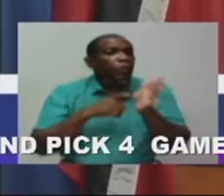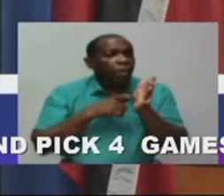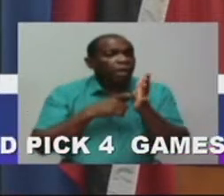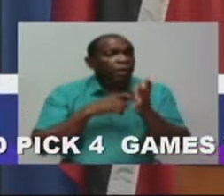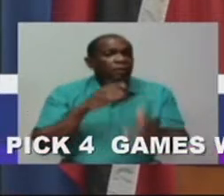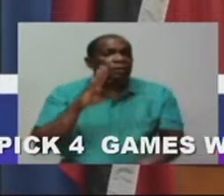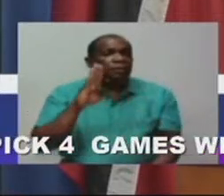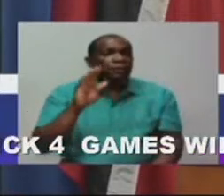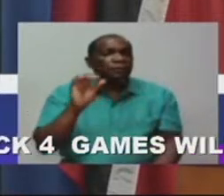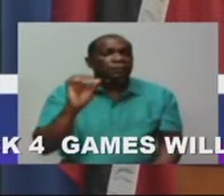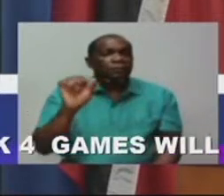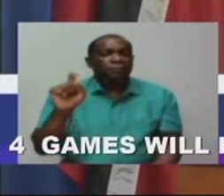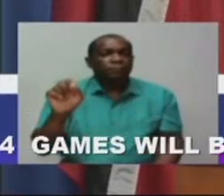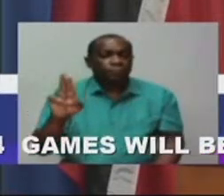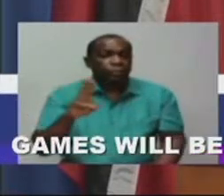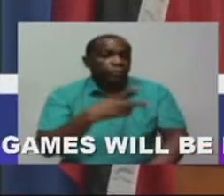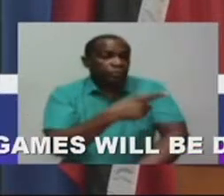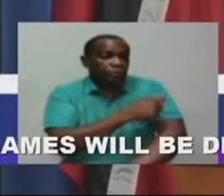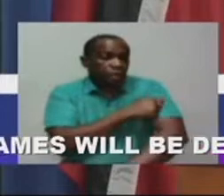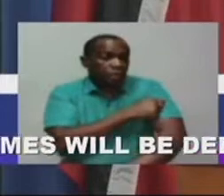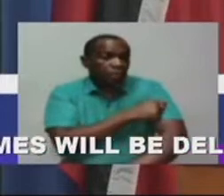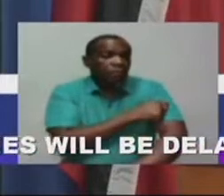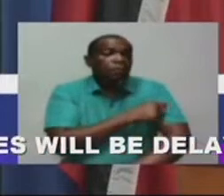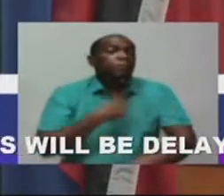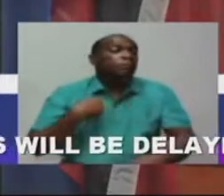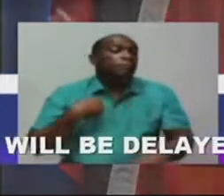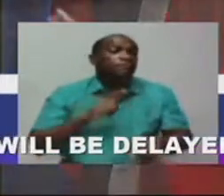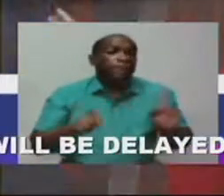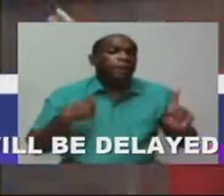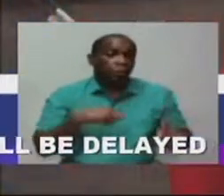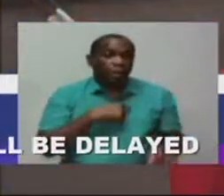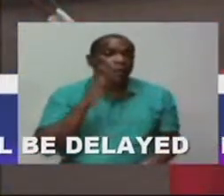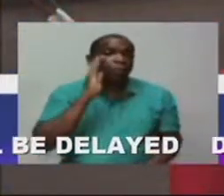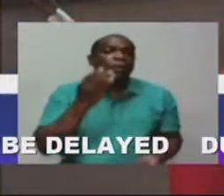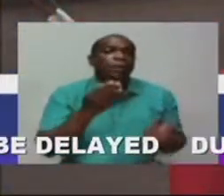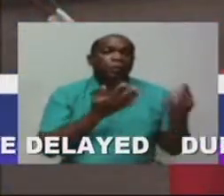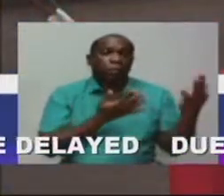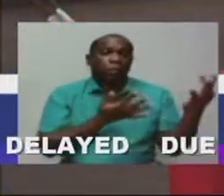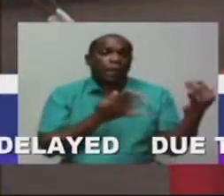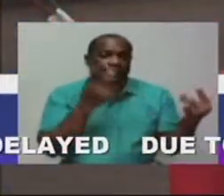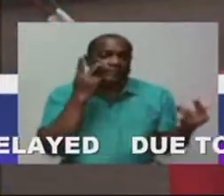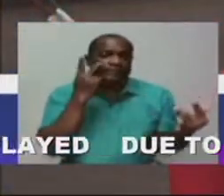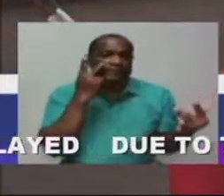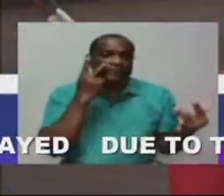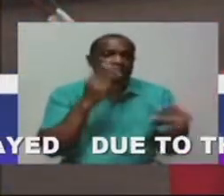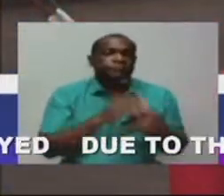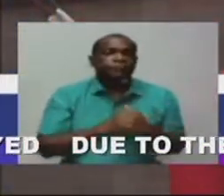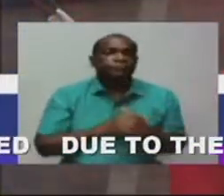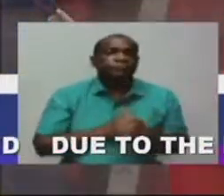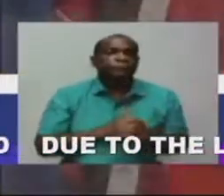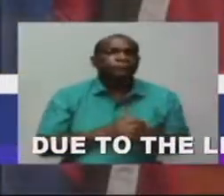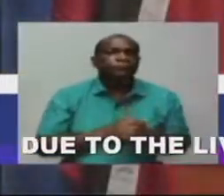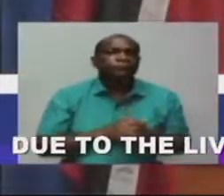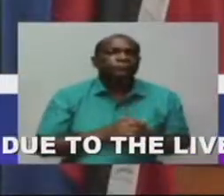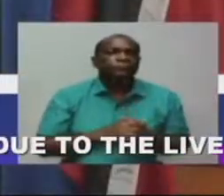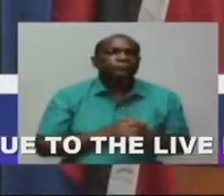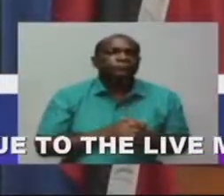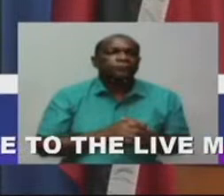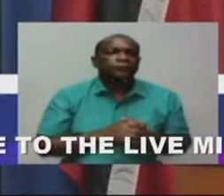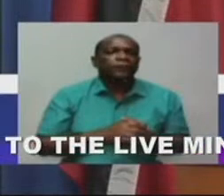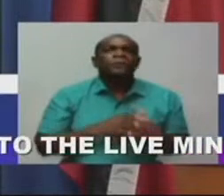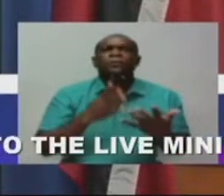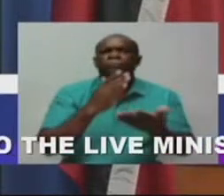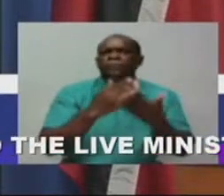wait on and see what happens. Specifically for the immunocompromised and those are like yes, I think that's some of the data that has been provided